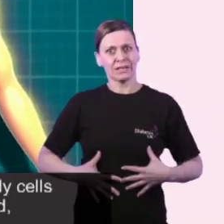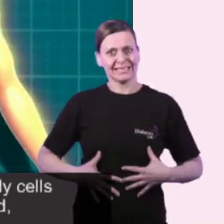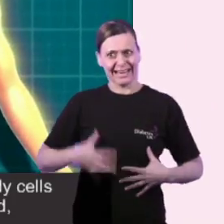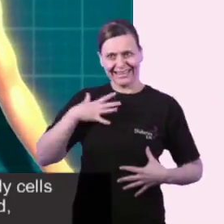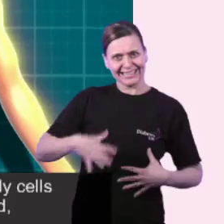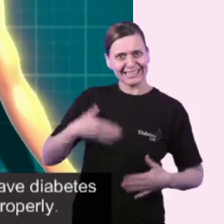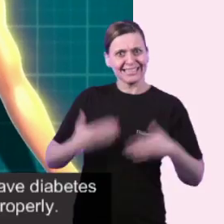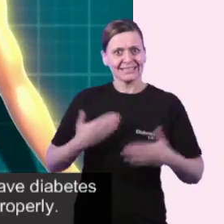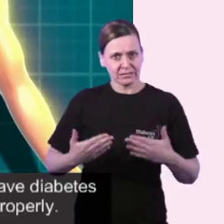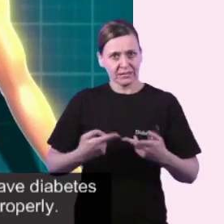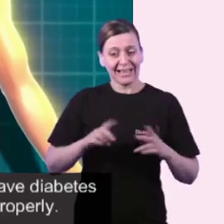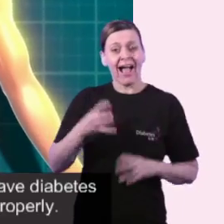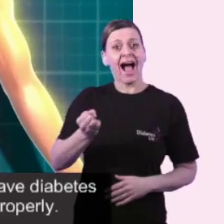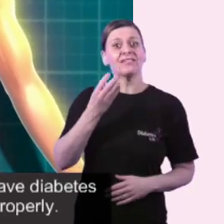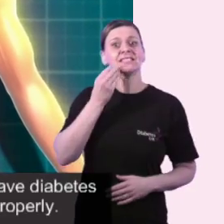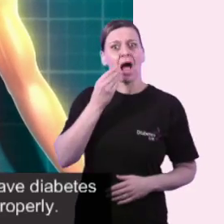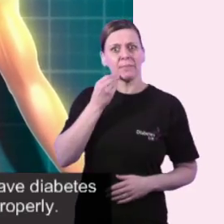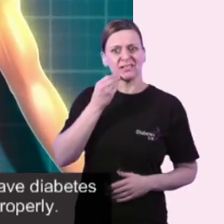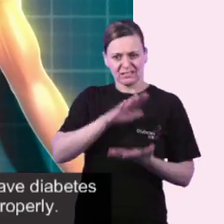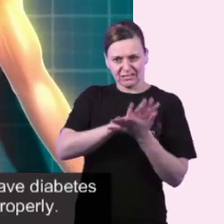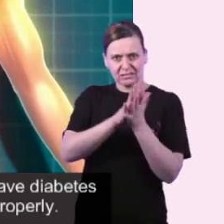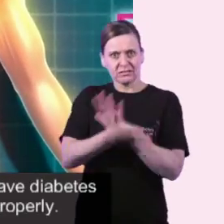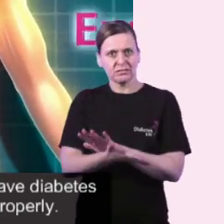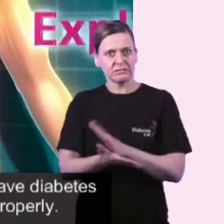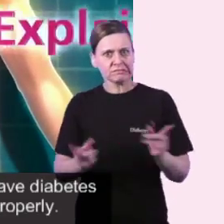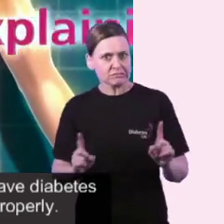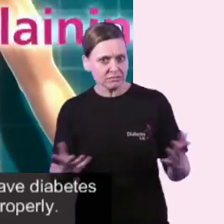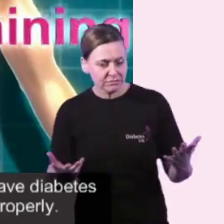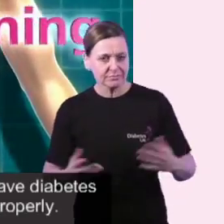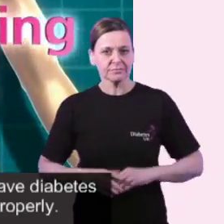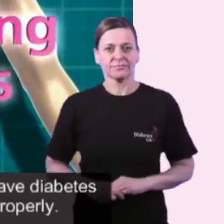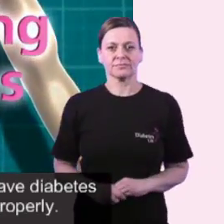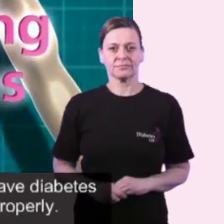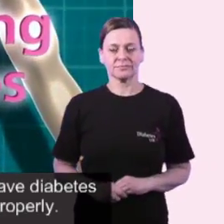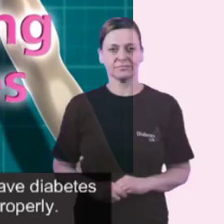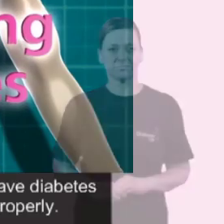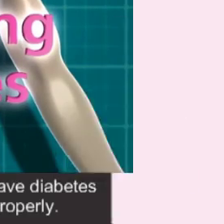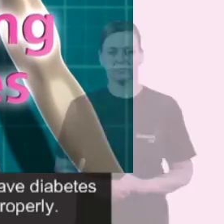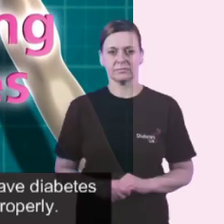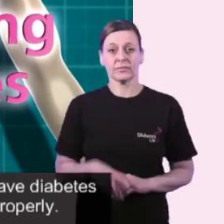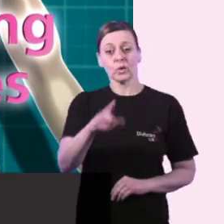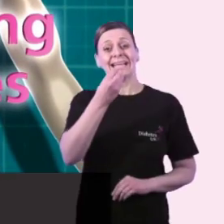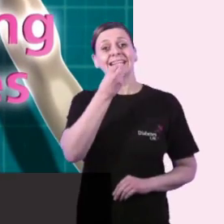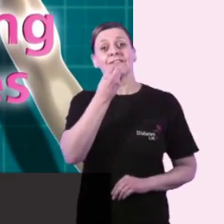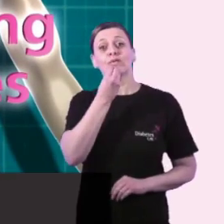they need and also what happens when you have diabetes and this system doesn't work properly.